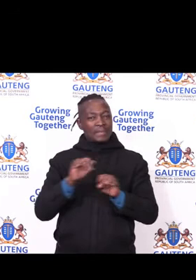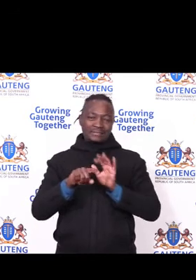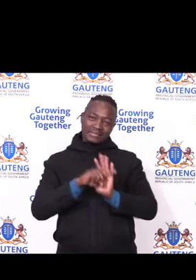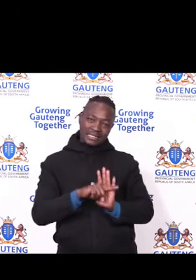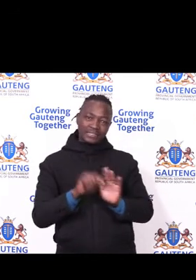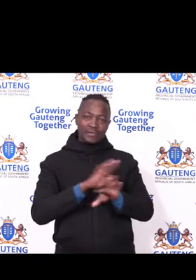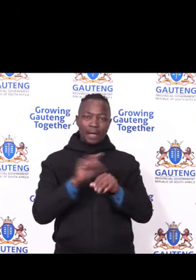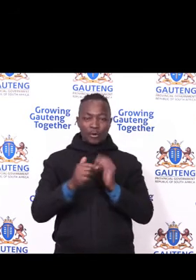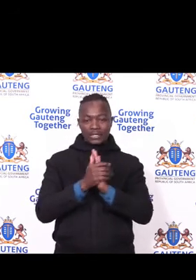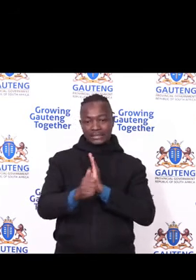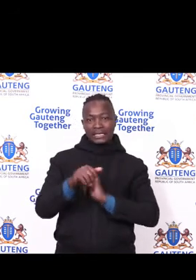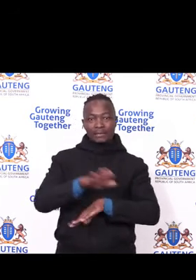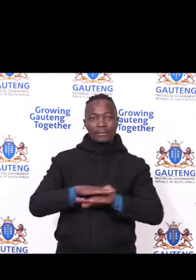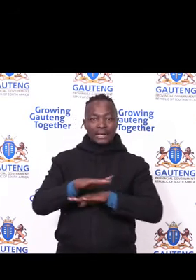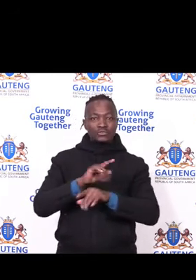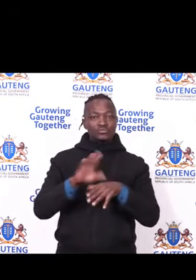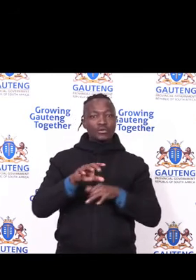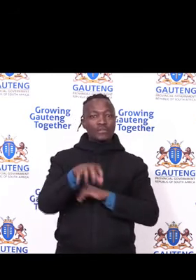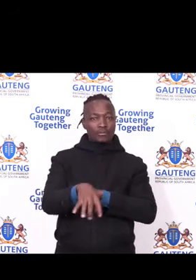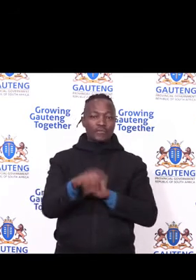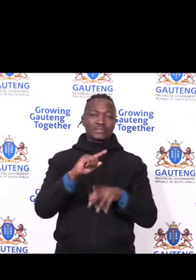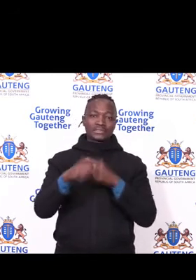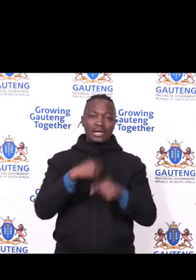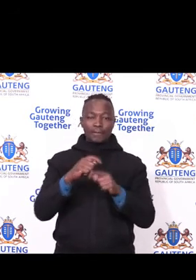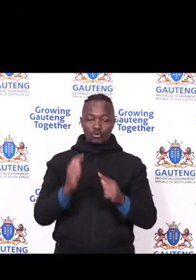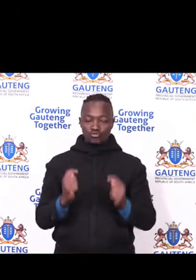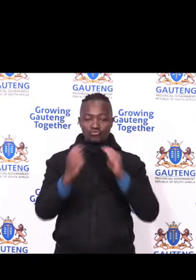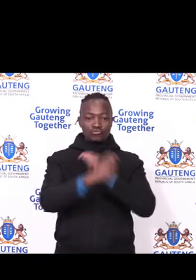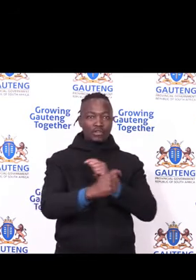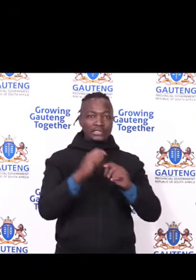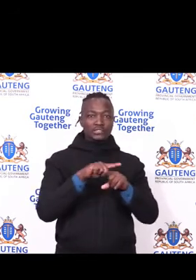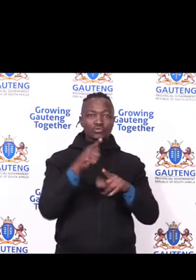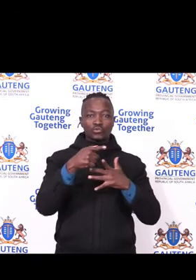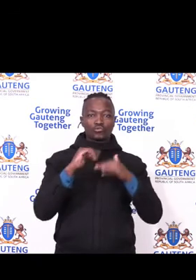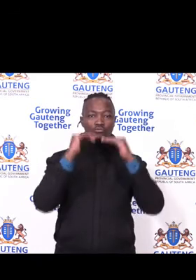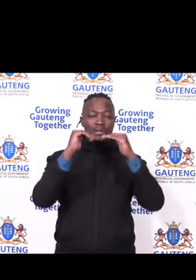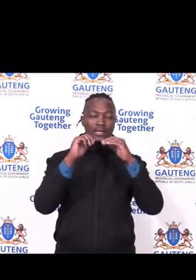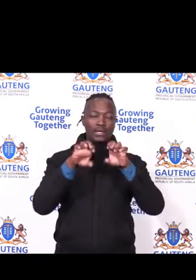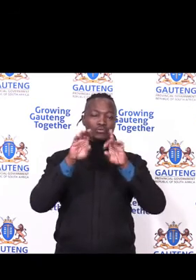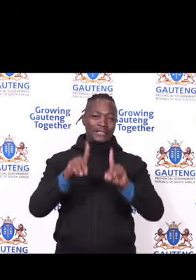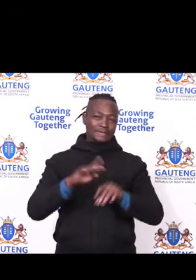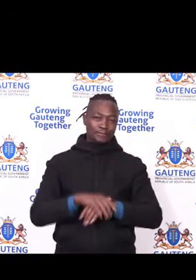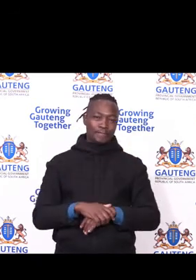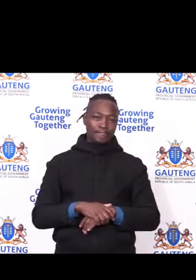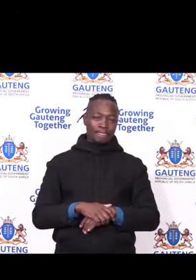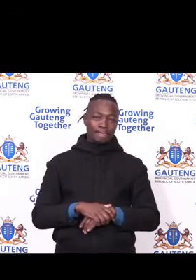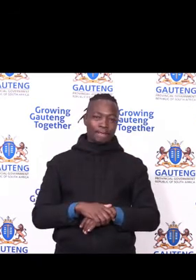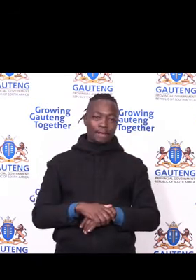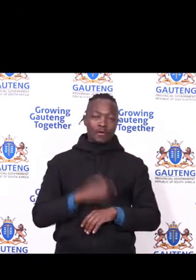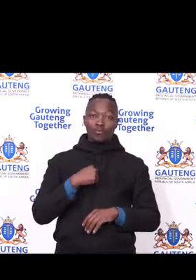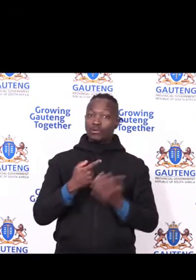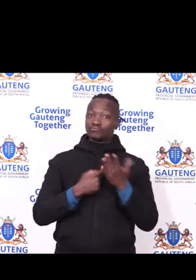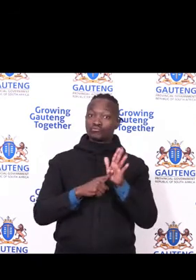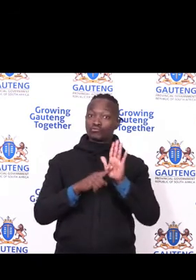base of the province, but most importantly, in terms of transition to higher education. We want to share with you the average attendance